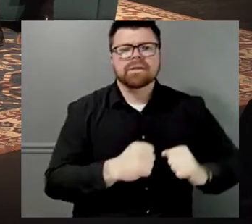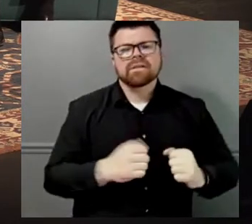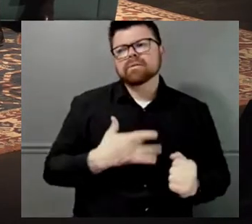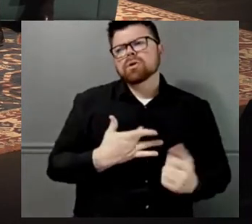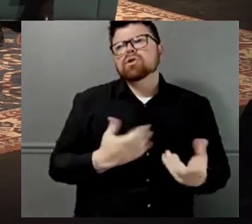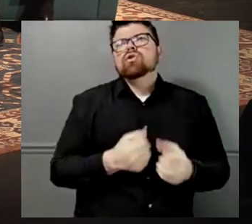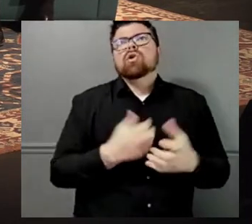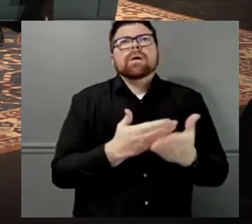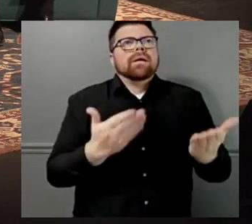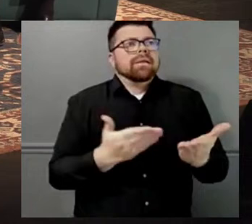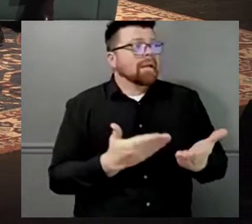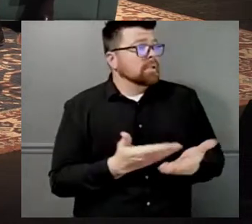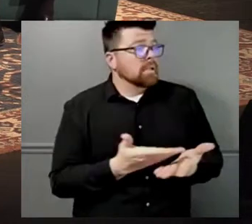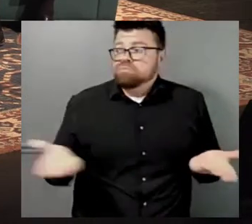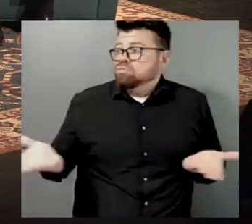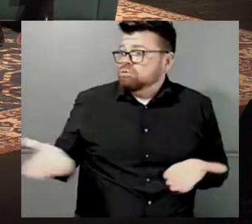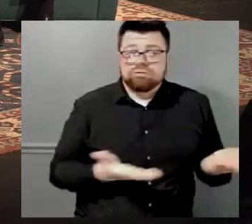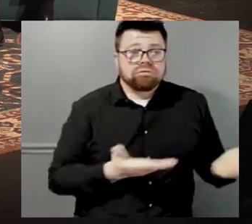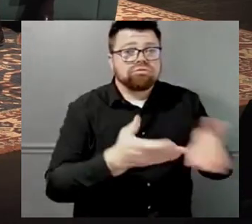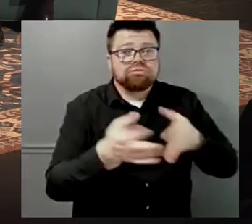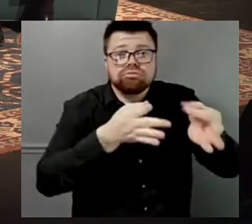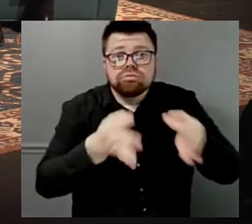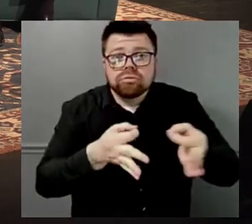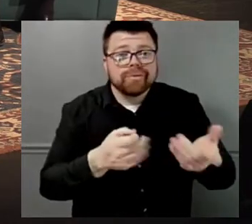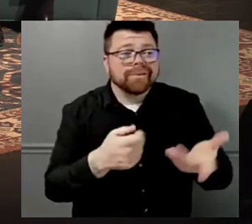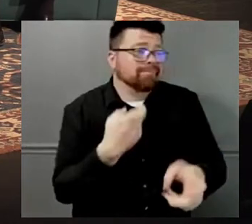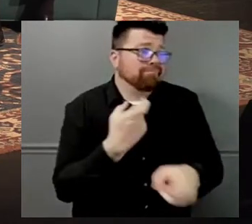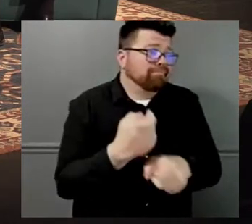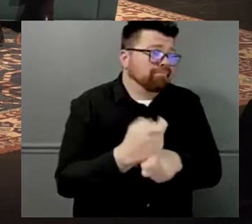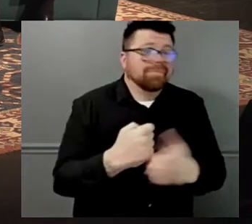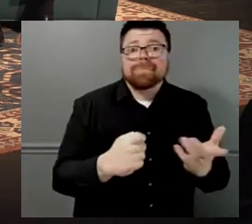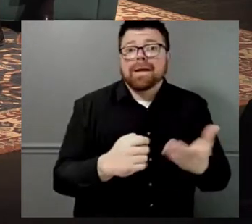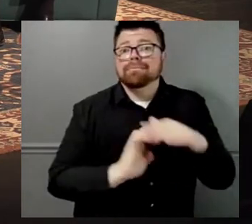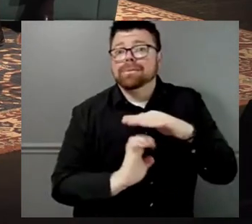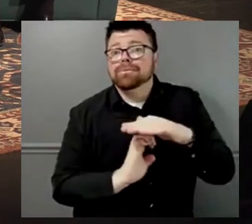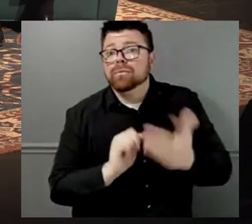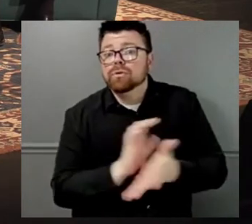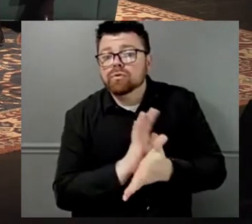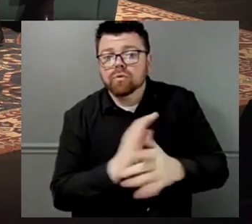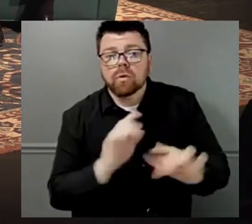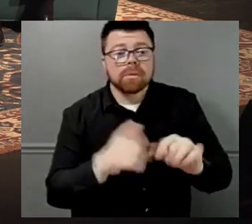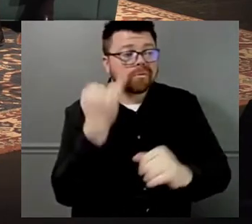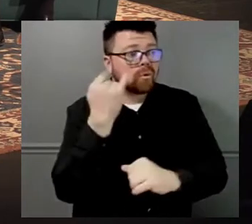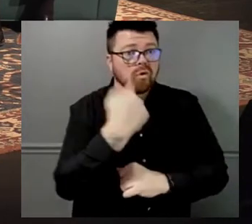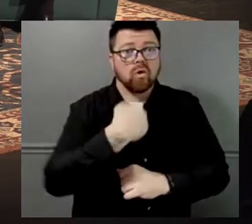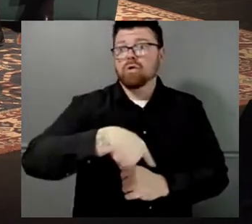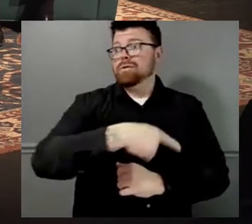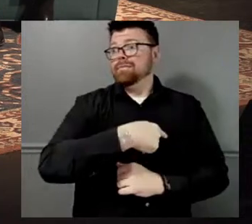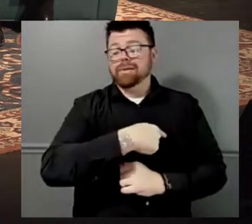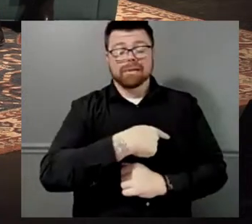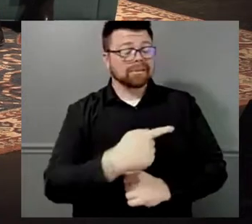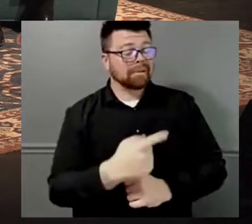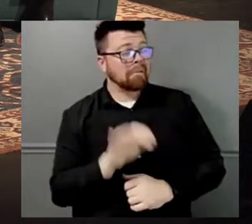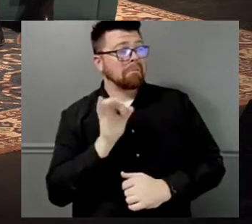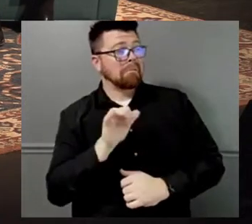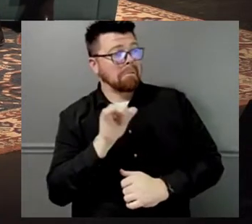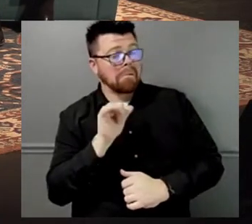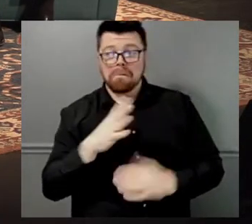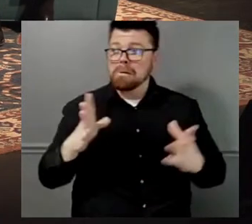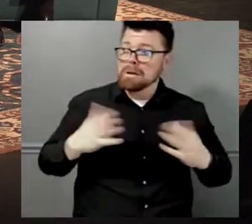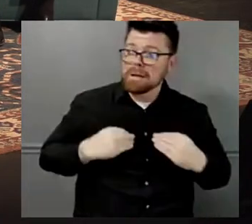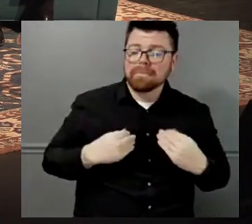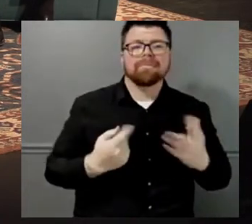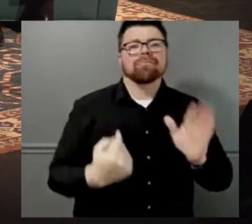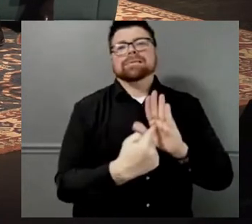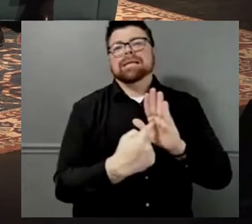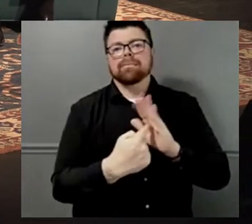you've described, and we joked about it as preschool, but it is in fact like if all of us actually took to heart and said, what is a circle that I work